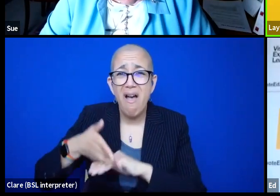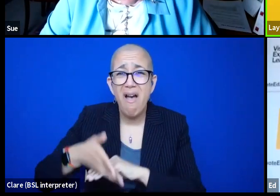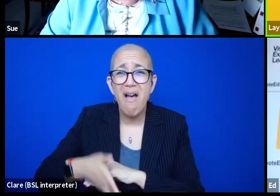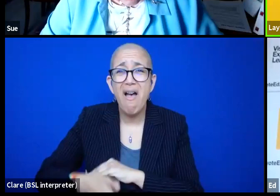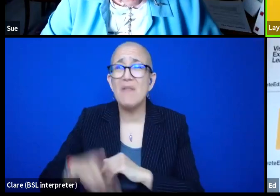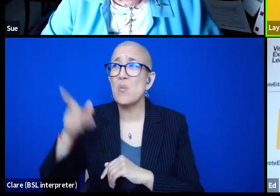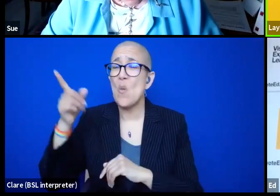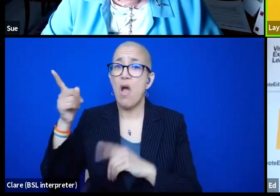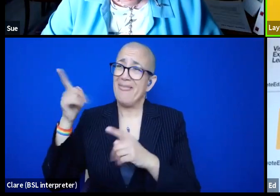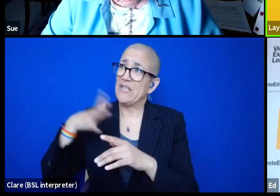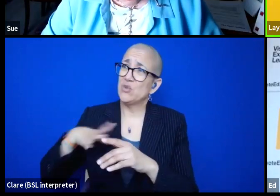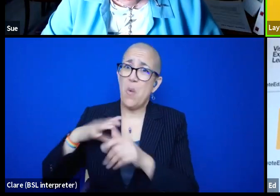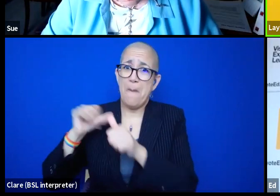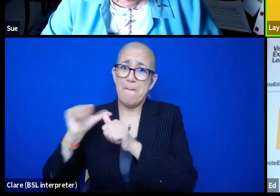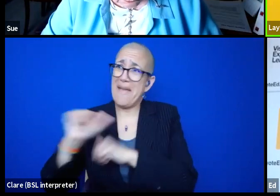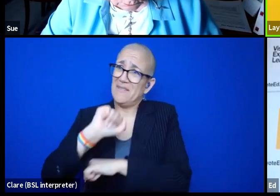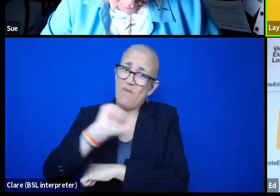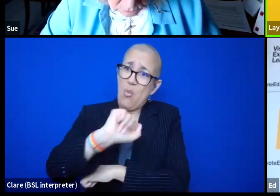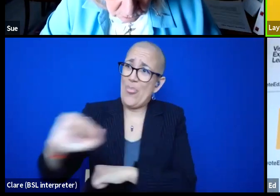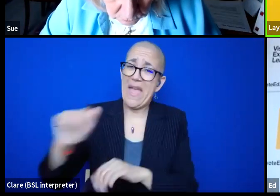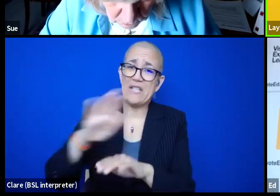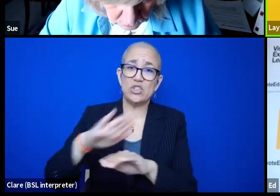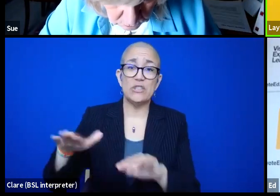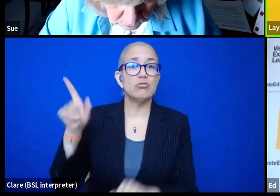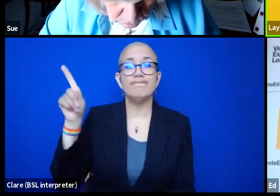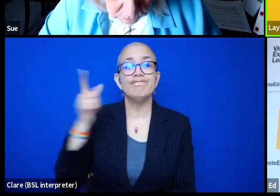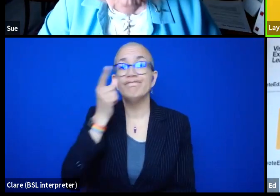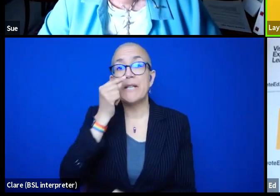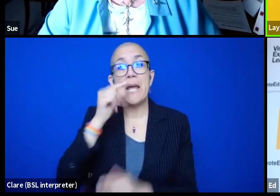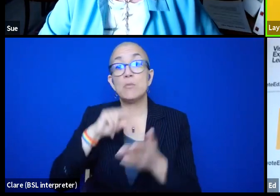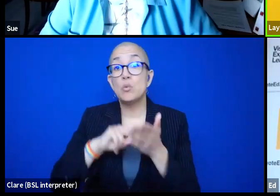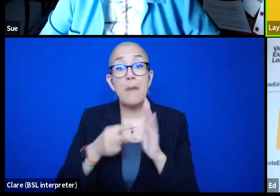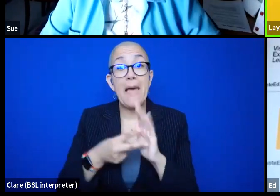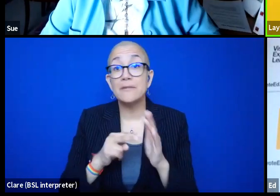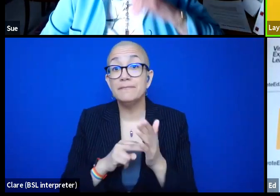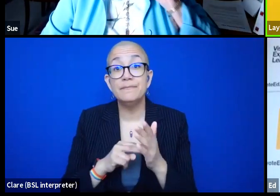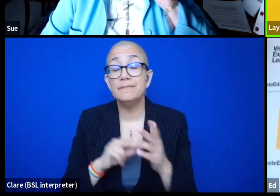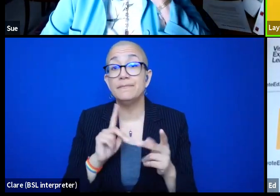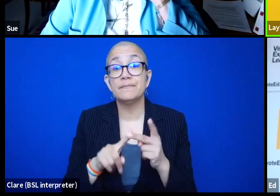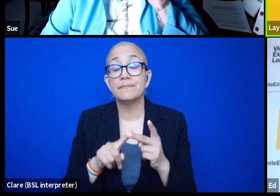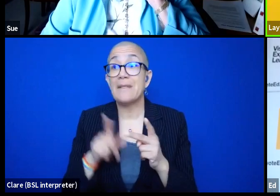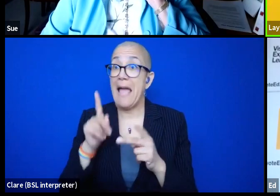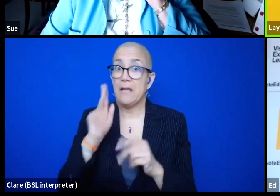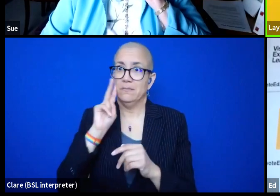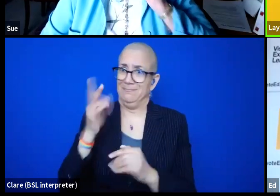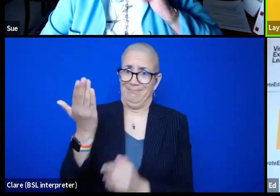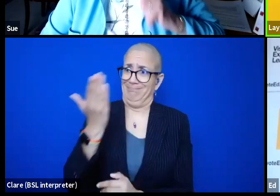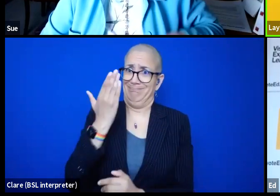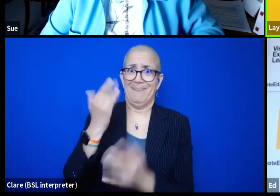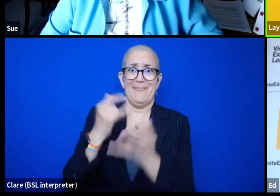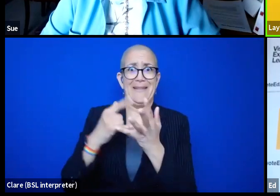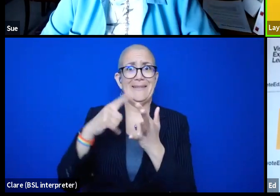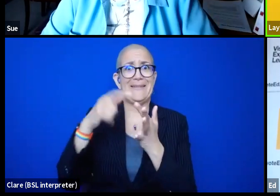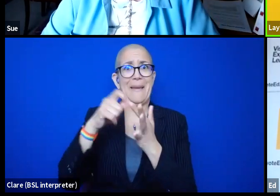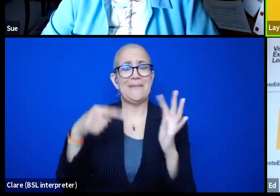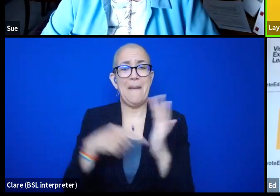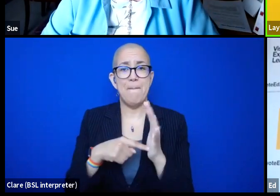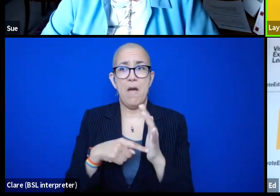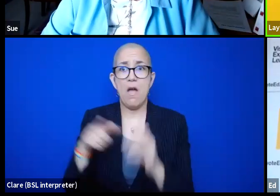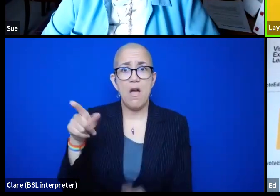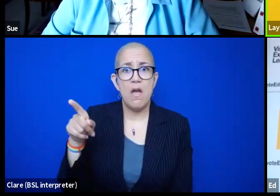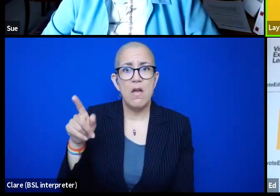ever wanted the best for their children, haven't been able to plan. And looking towards September, we now understand there